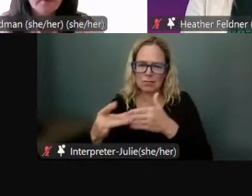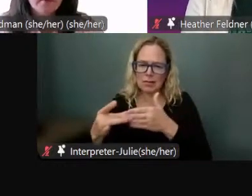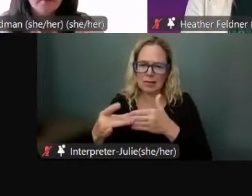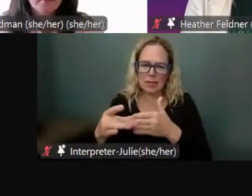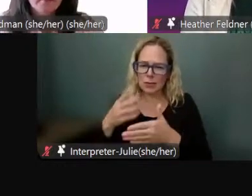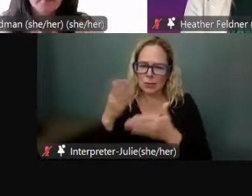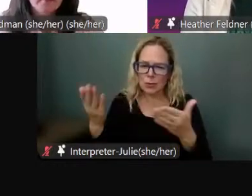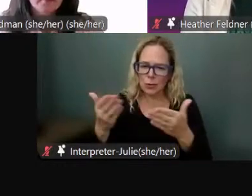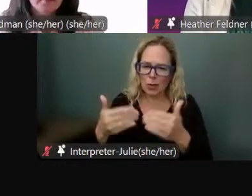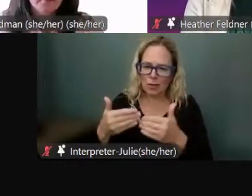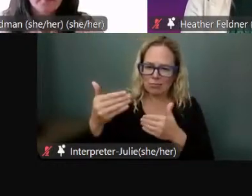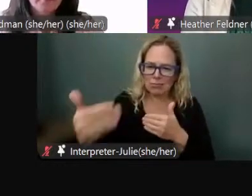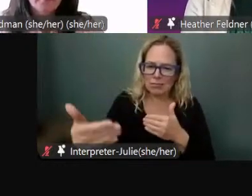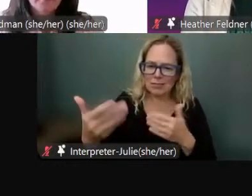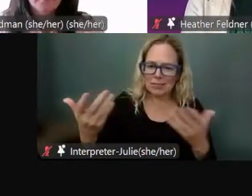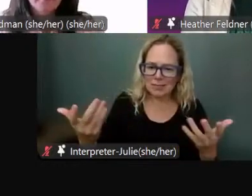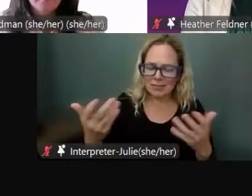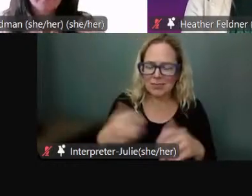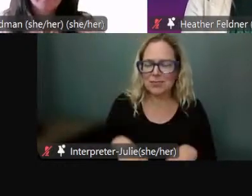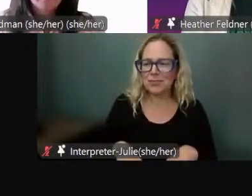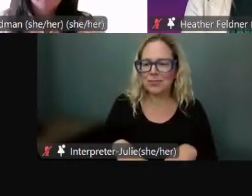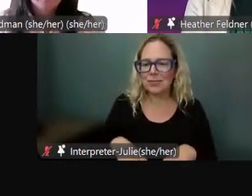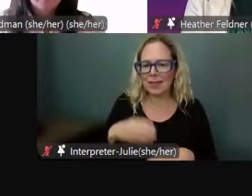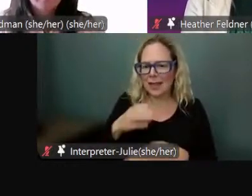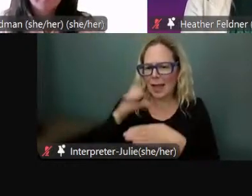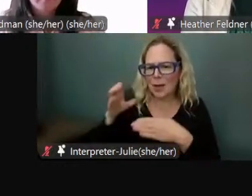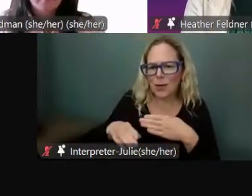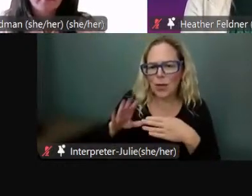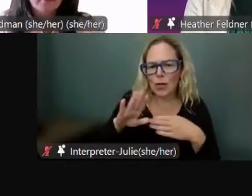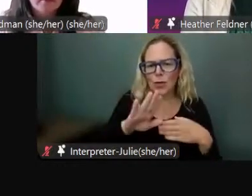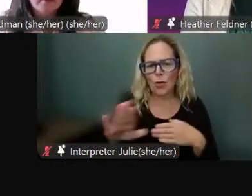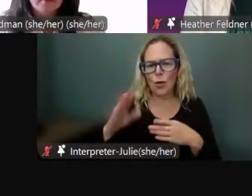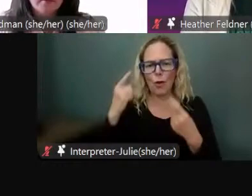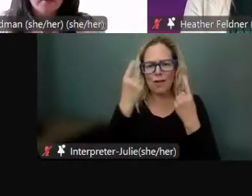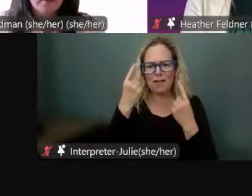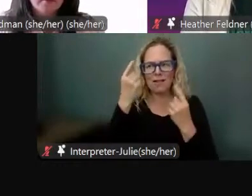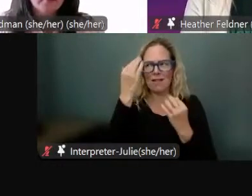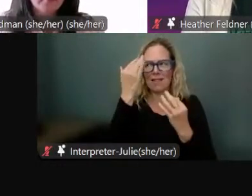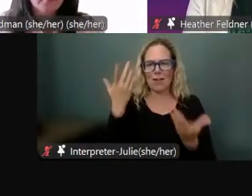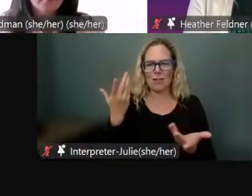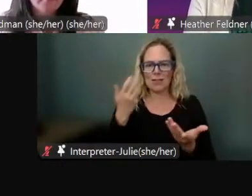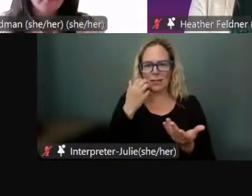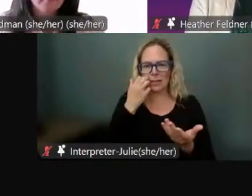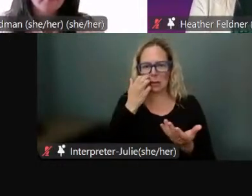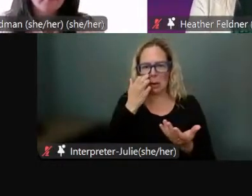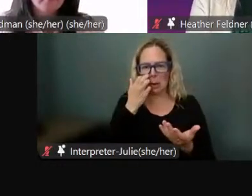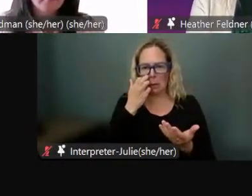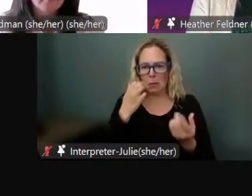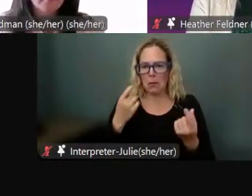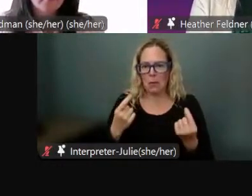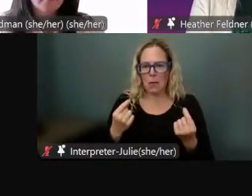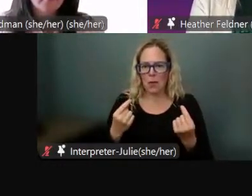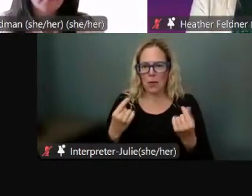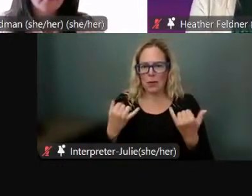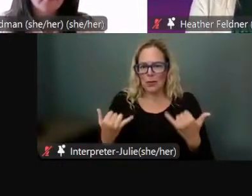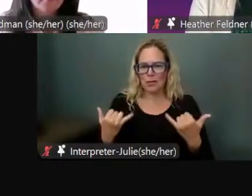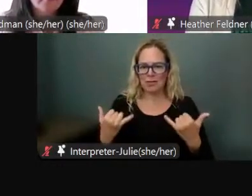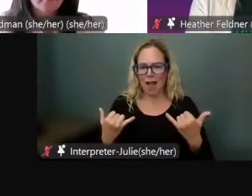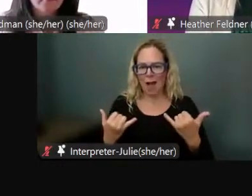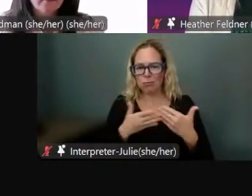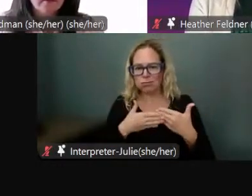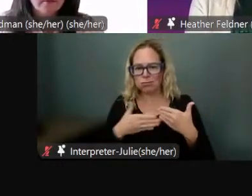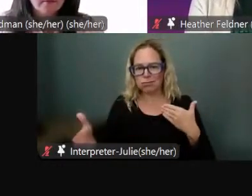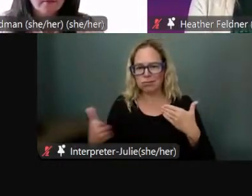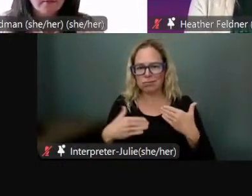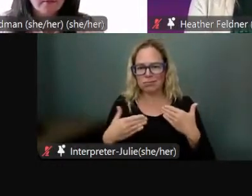in conclusion, really, we're interested in your thoughts on where we go from here. And that applies to all three of